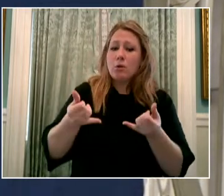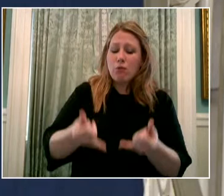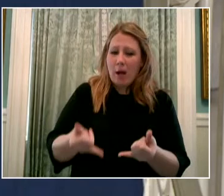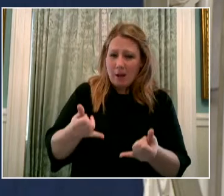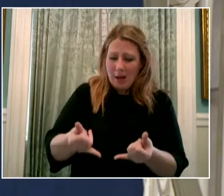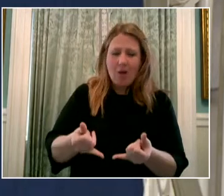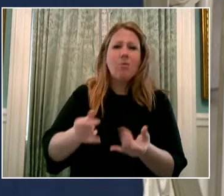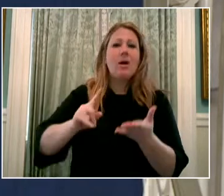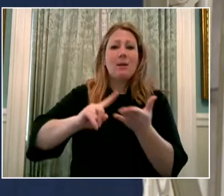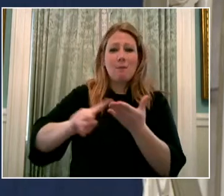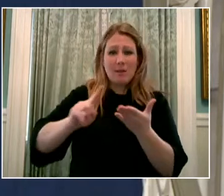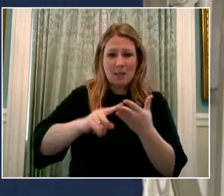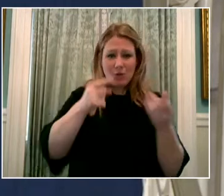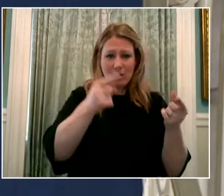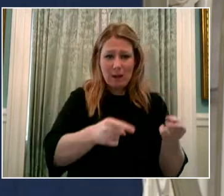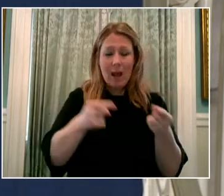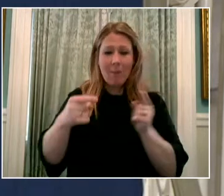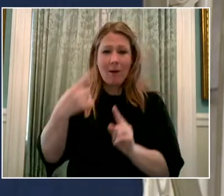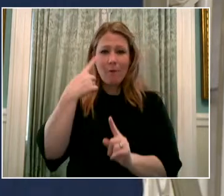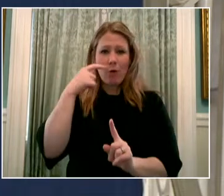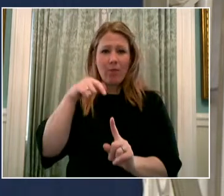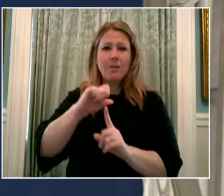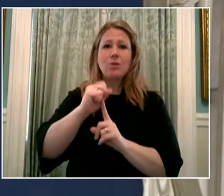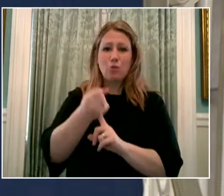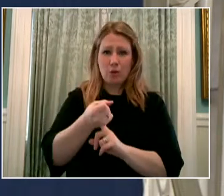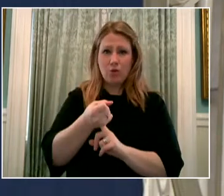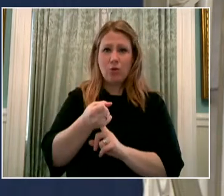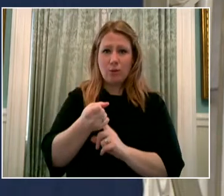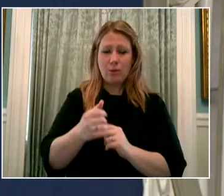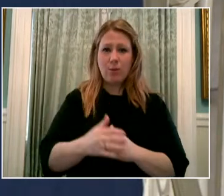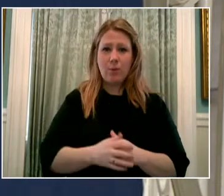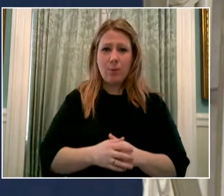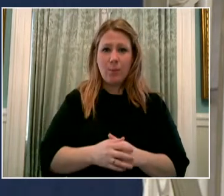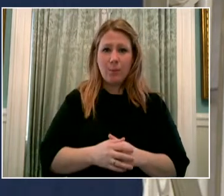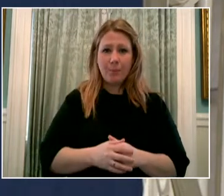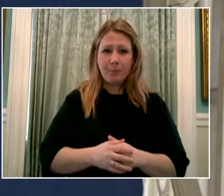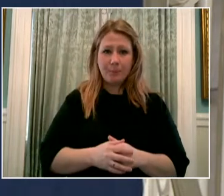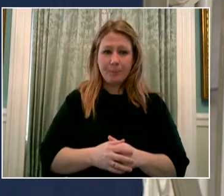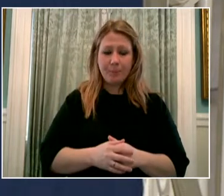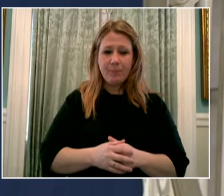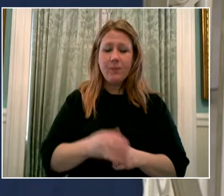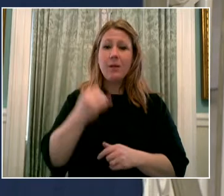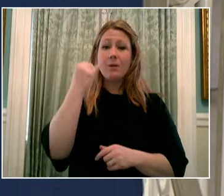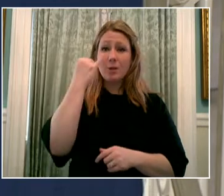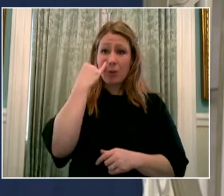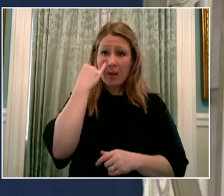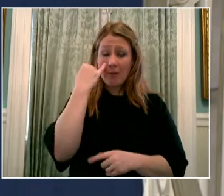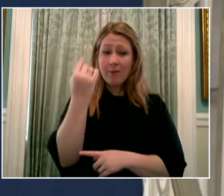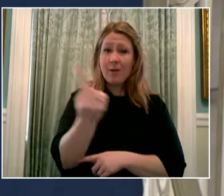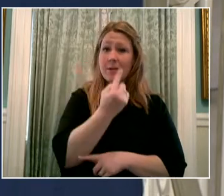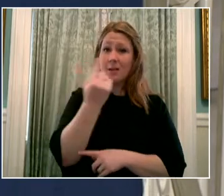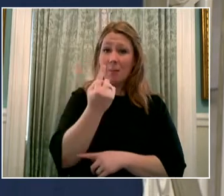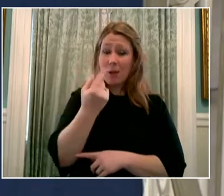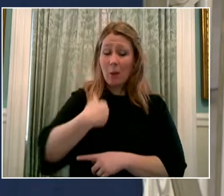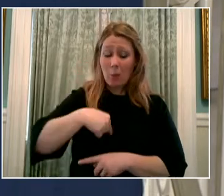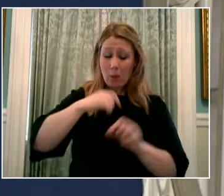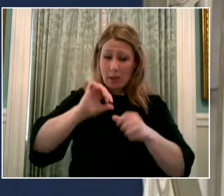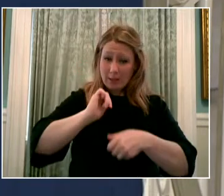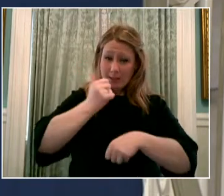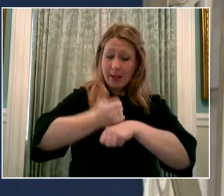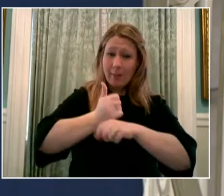here, and making sure if there's something we can put in place to prevent something like this from happening, we